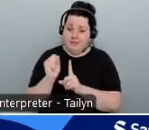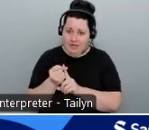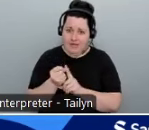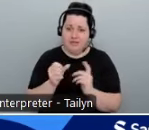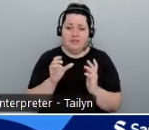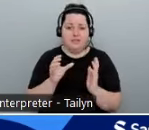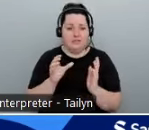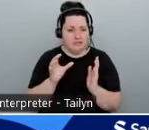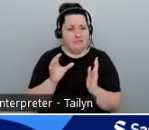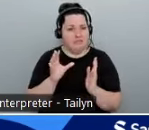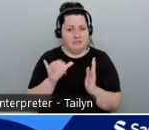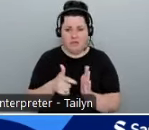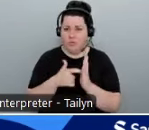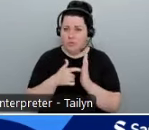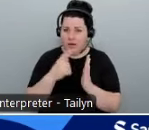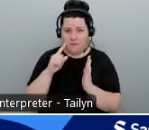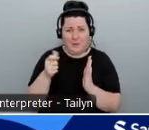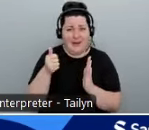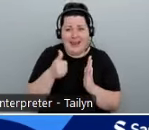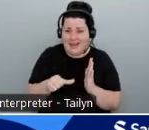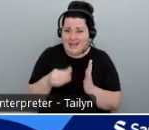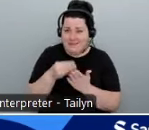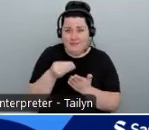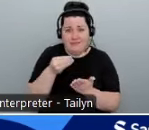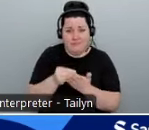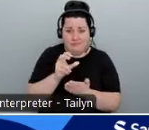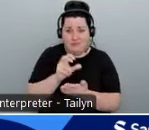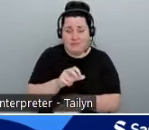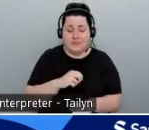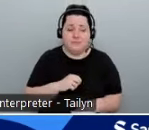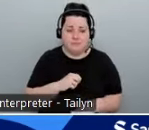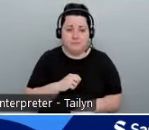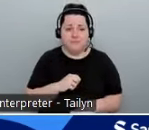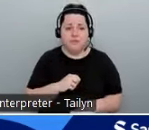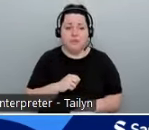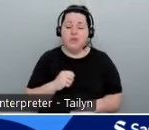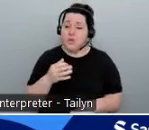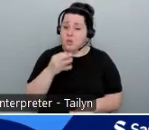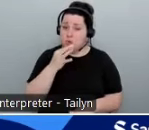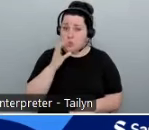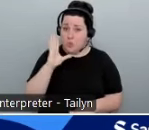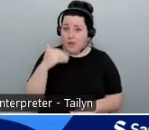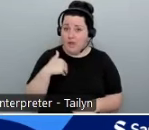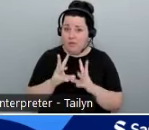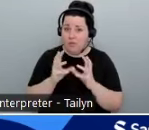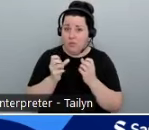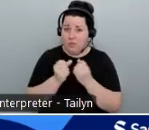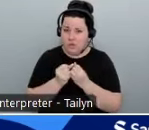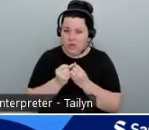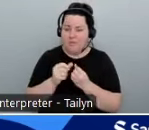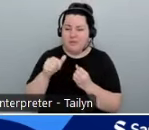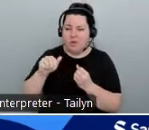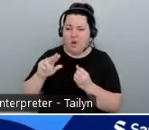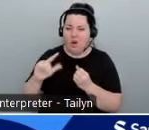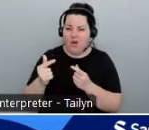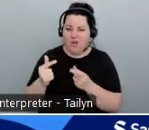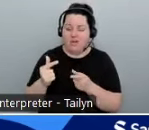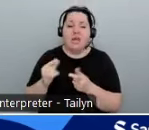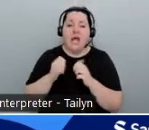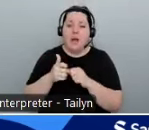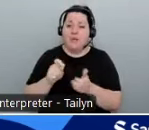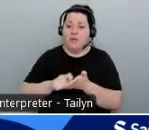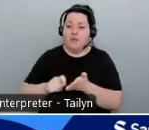required for any kind of funding. We actually have a webinar coming up in August on how to write a research